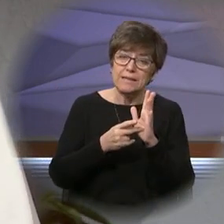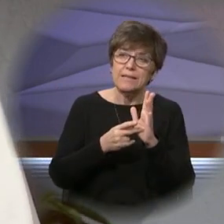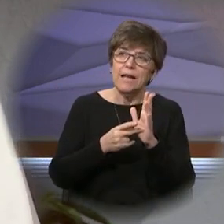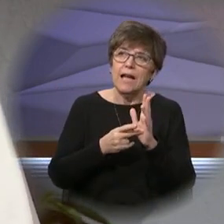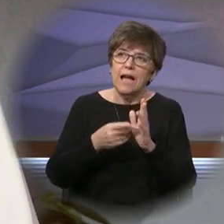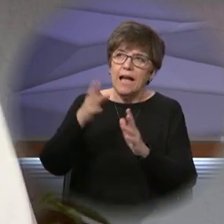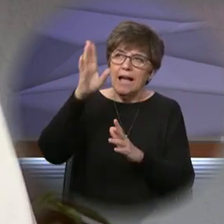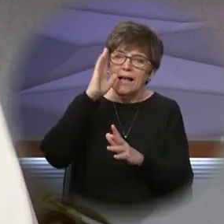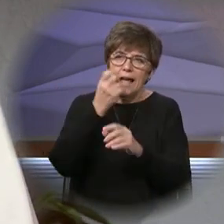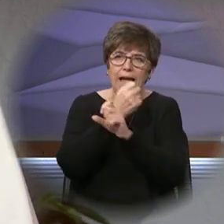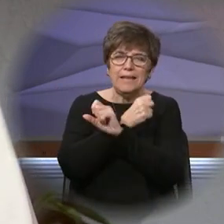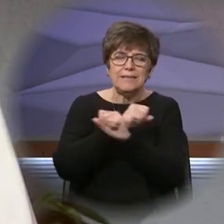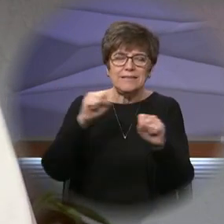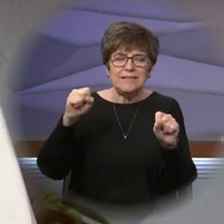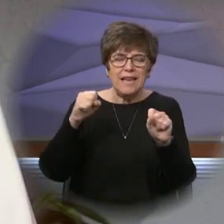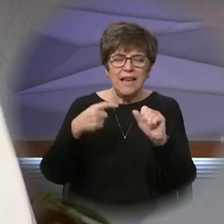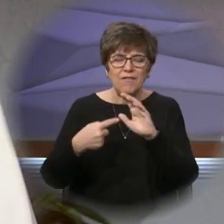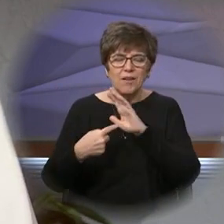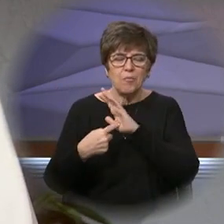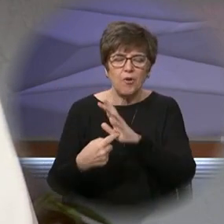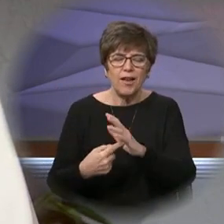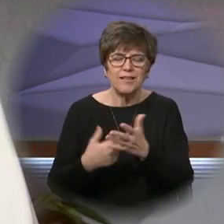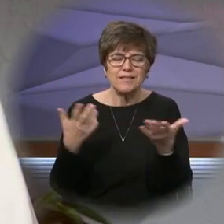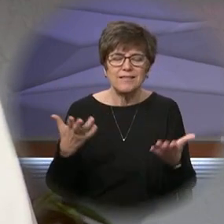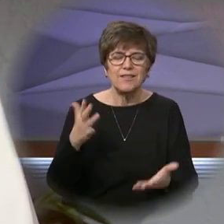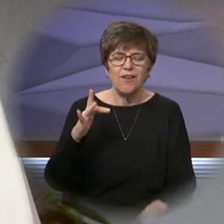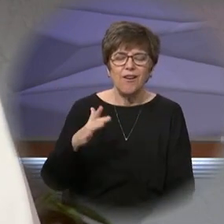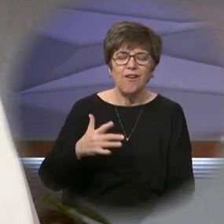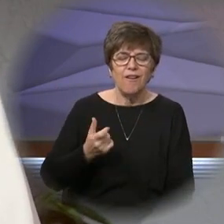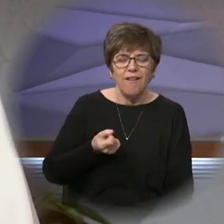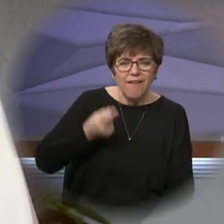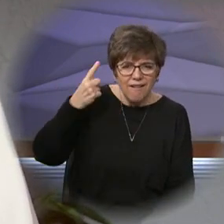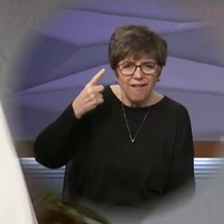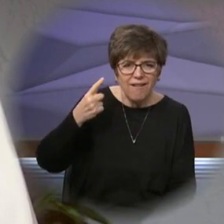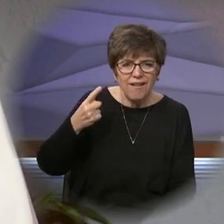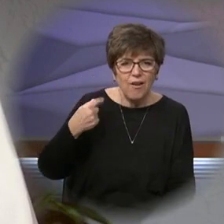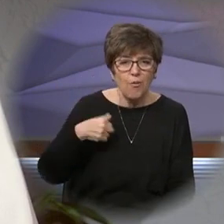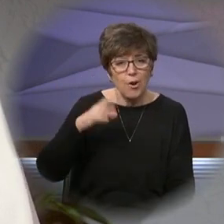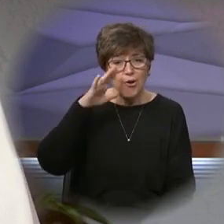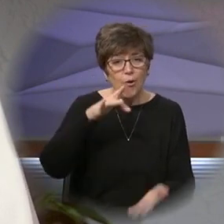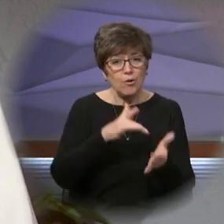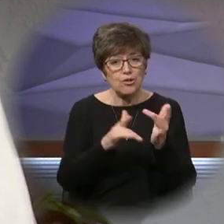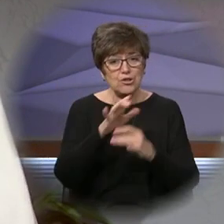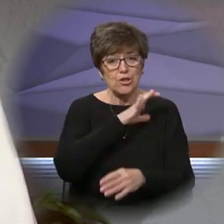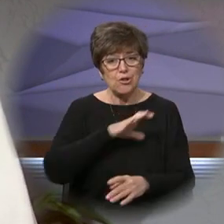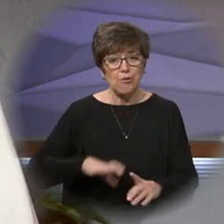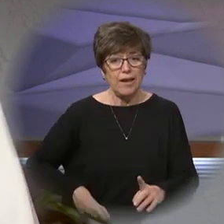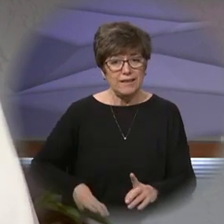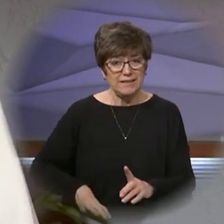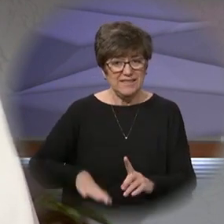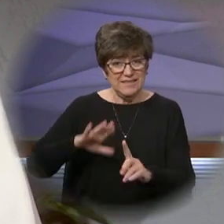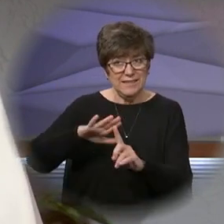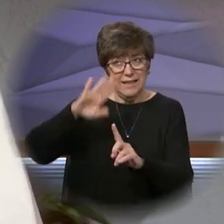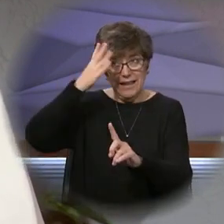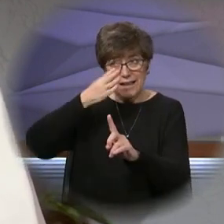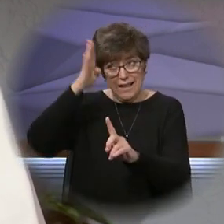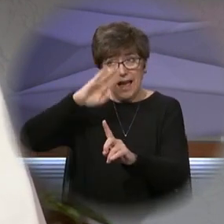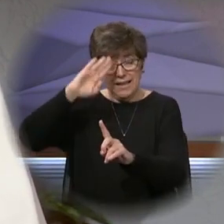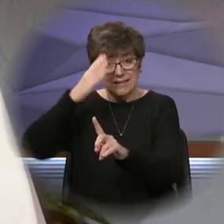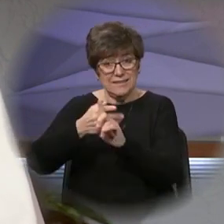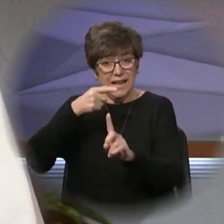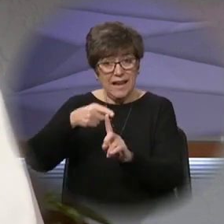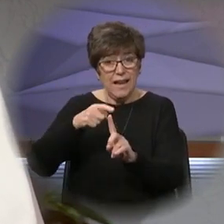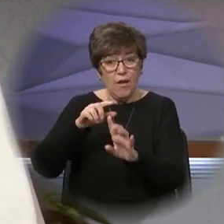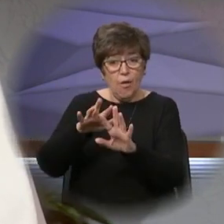of God's saving presence. And we well know that in Jesus Christ, the very Son of God, that